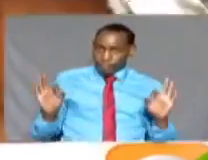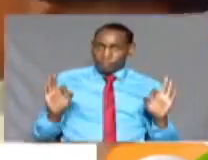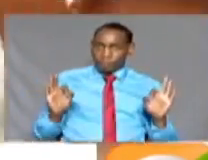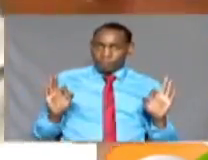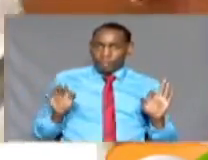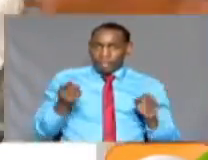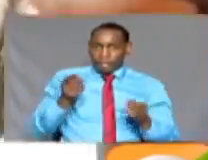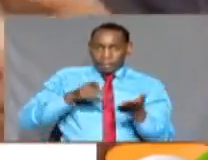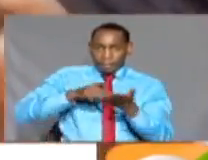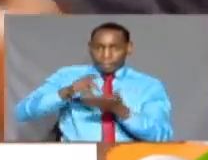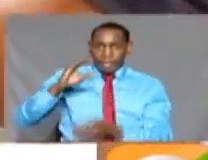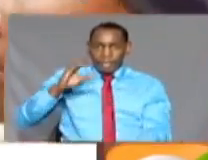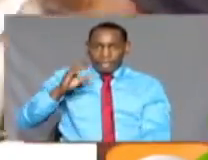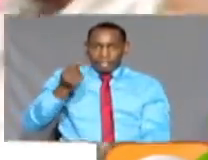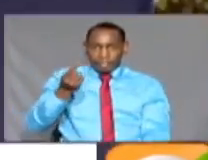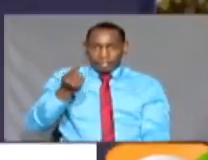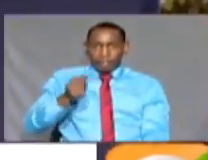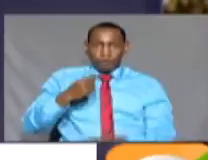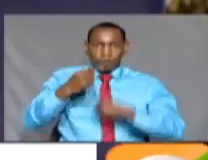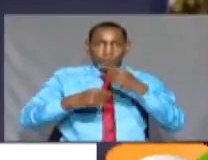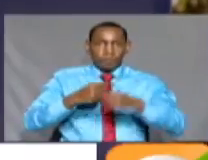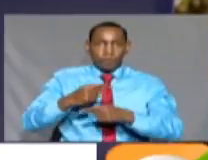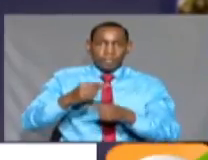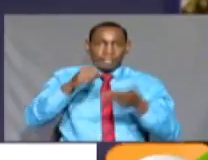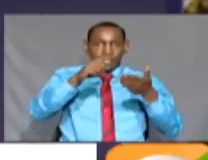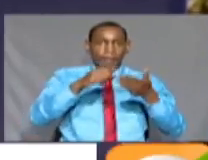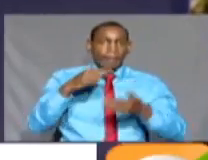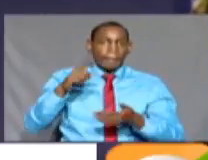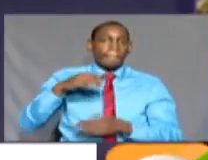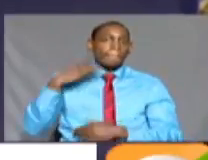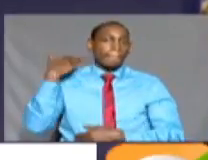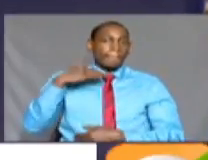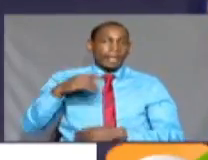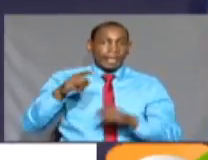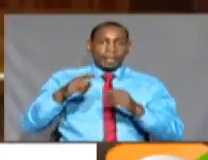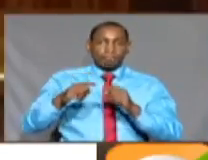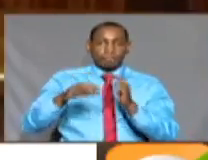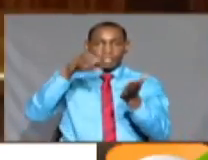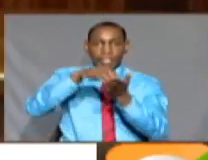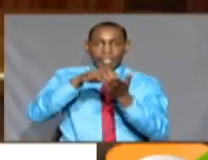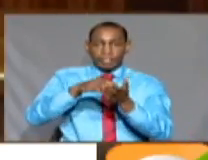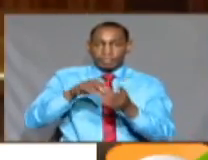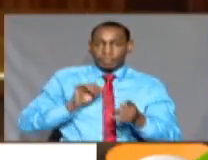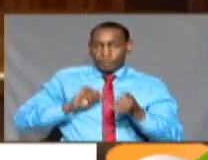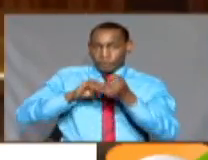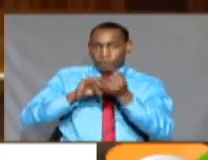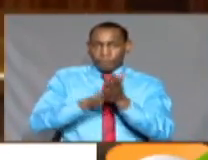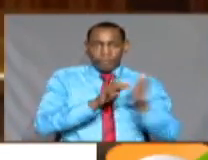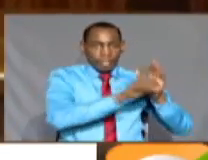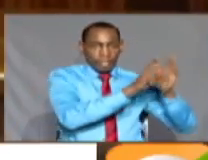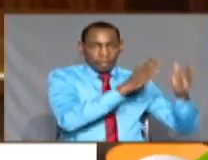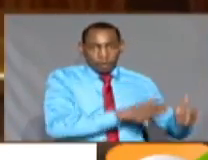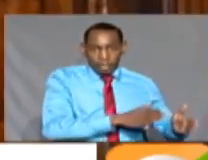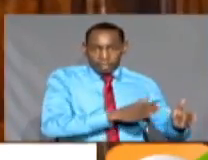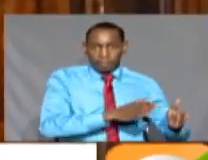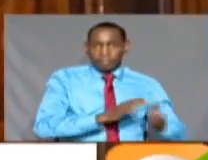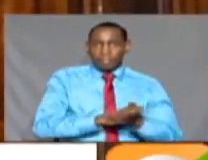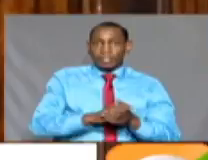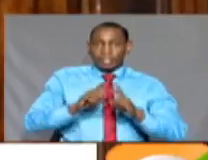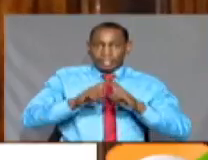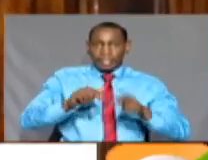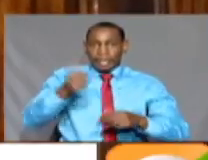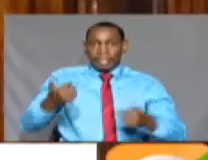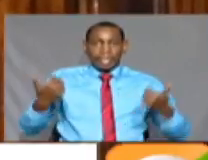cash bail in the ongoing murder case, the Dutch tycoon's widow Sarah Wairimu and her lawyer Philip Murgor opened up